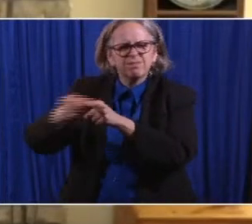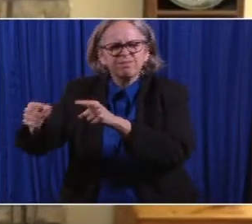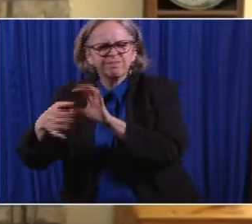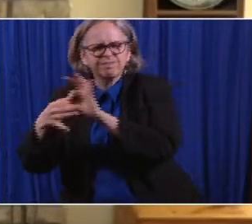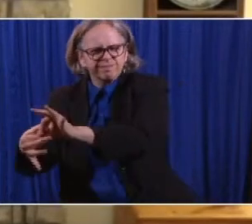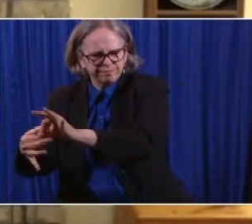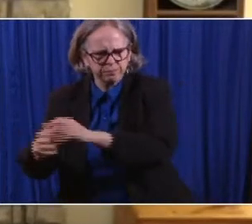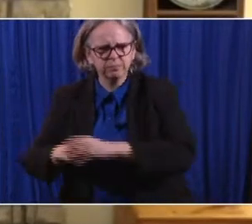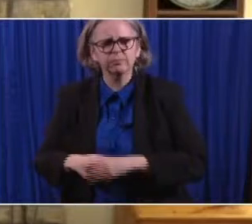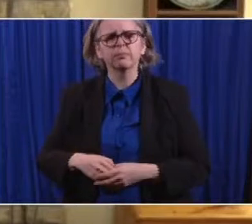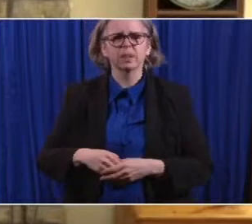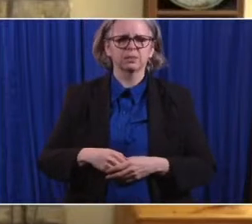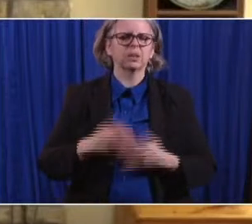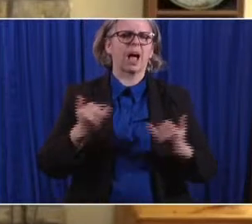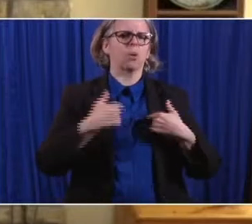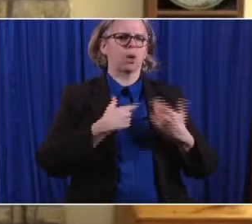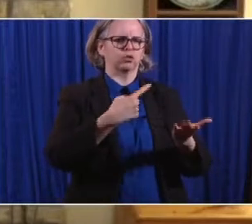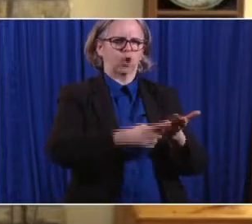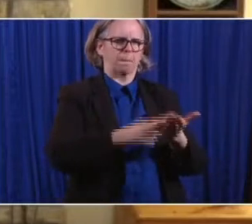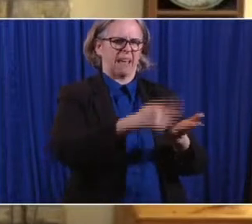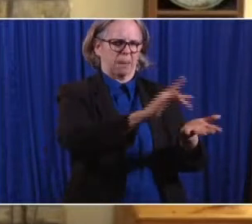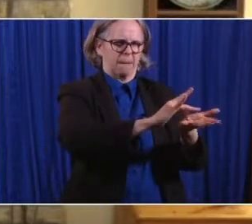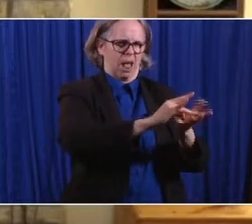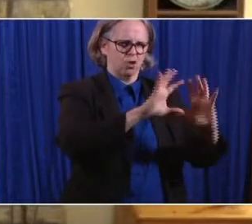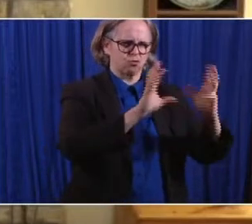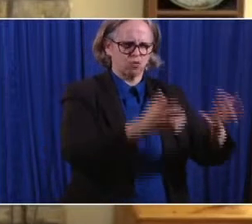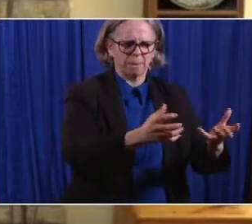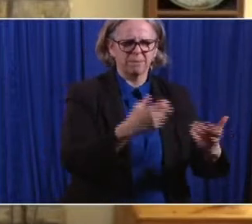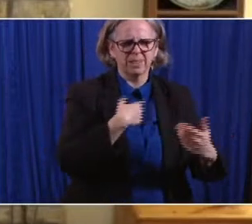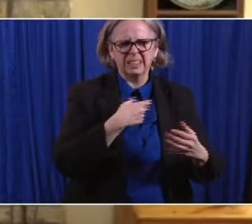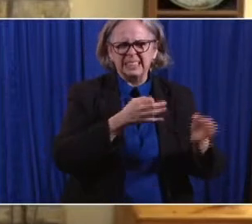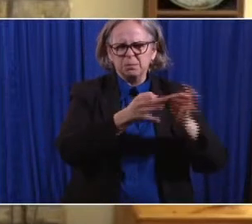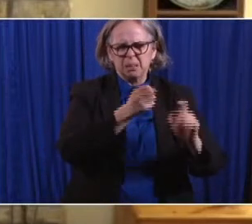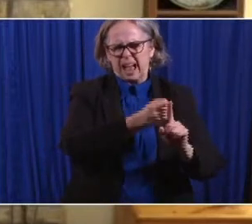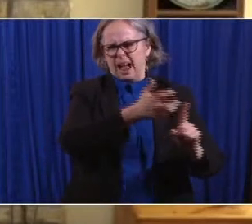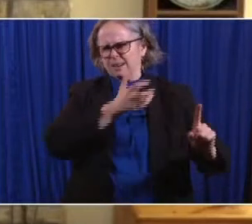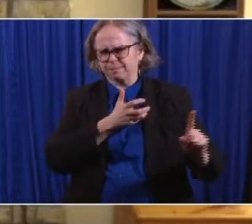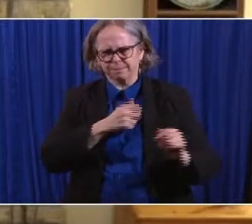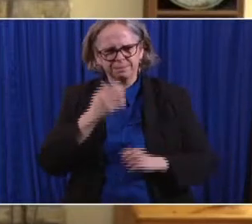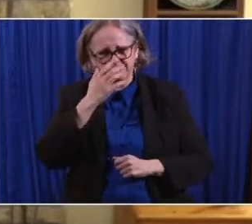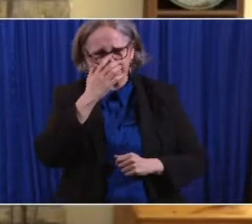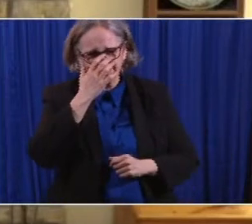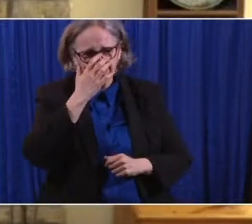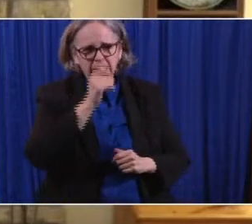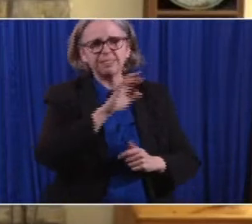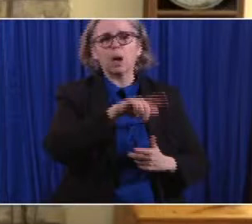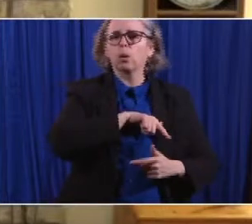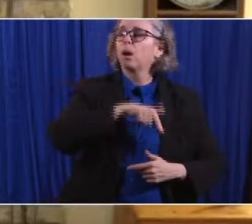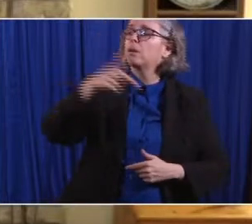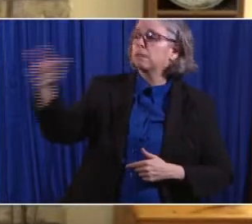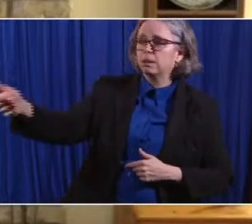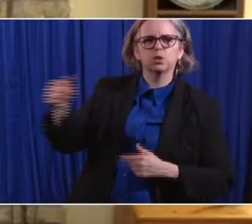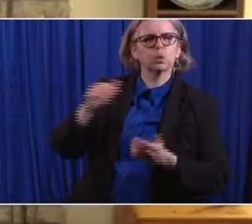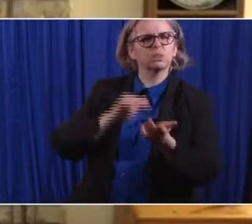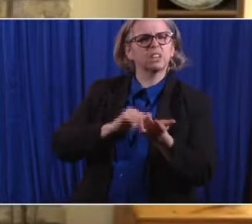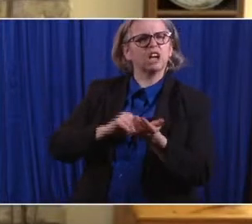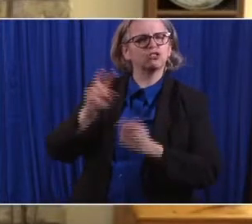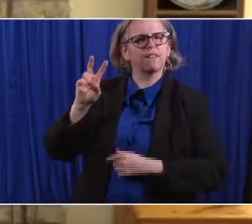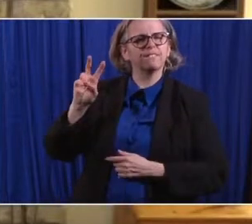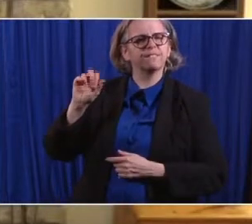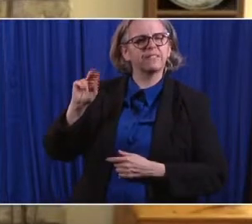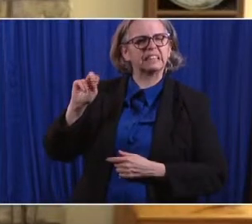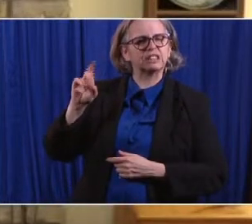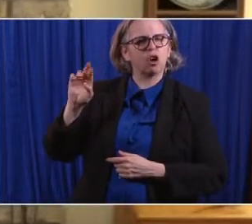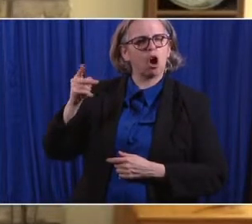me talk, and then I'll flip it over to Dr. Vanderhoff, and he can explain it from a more medical point